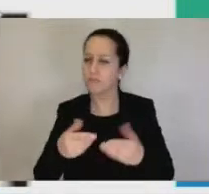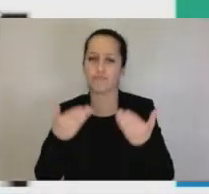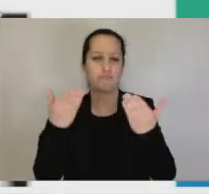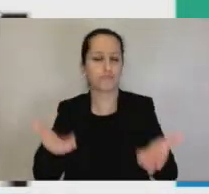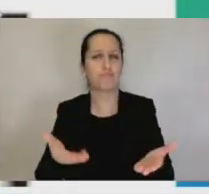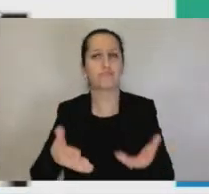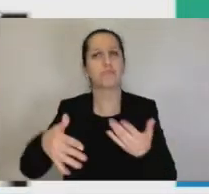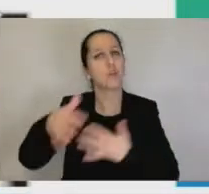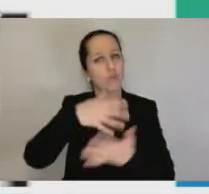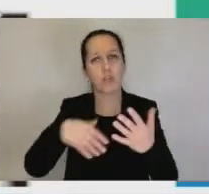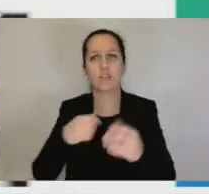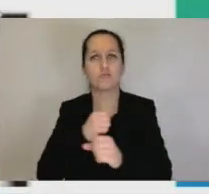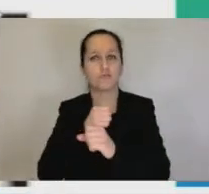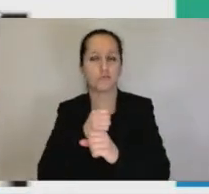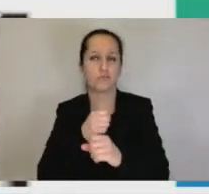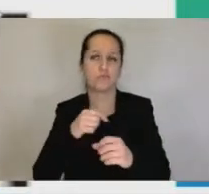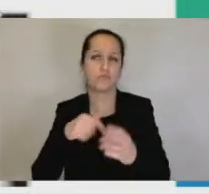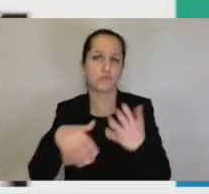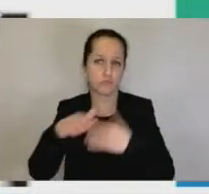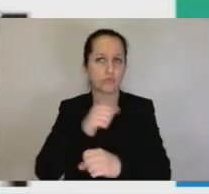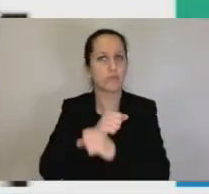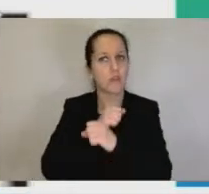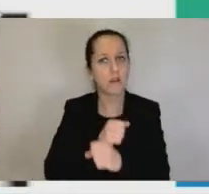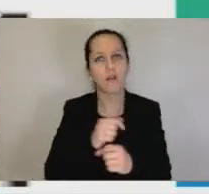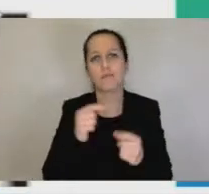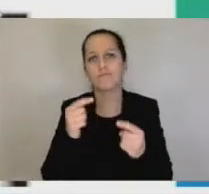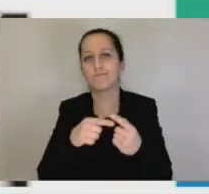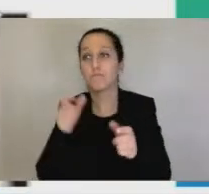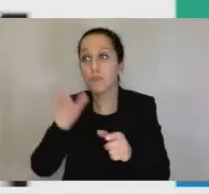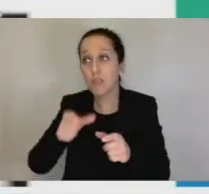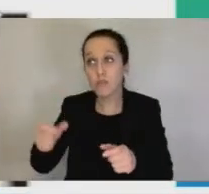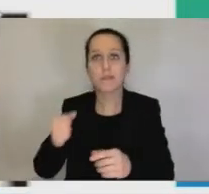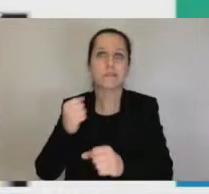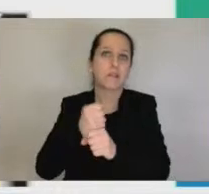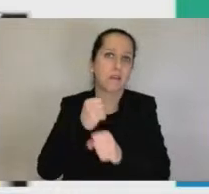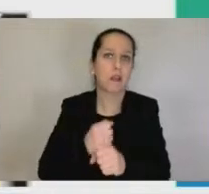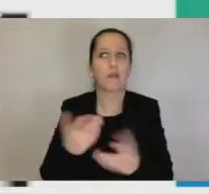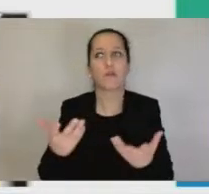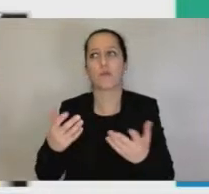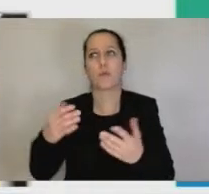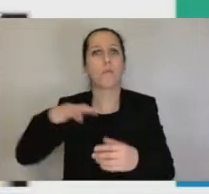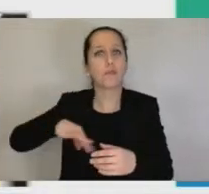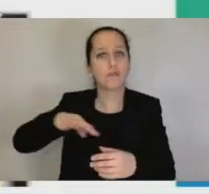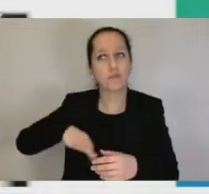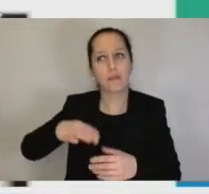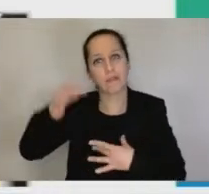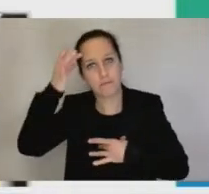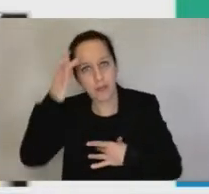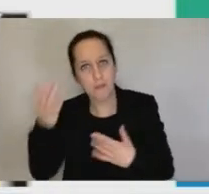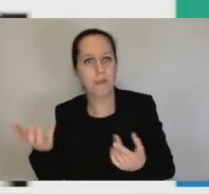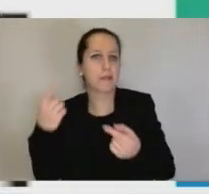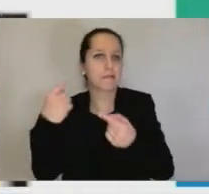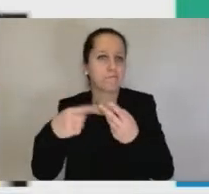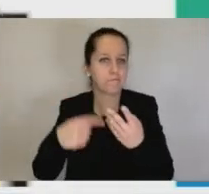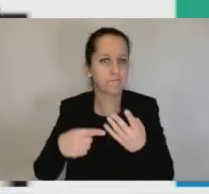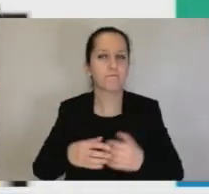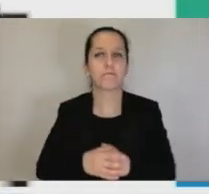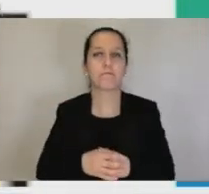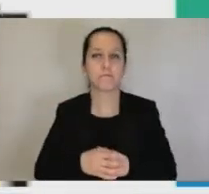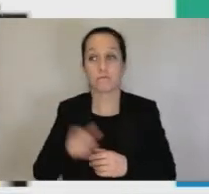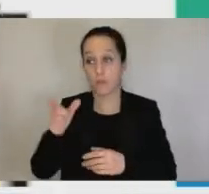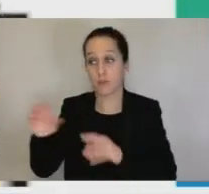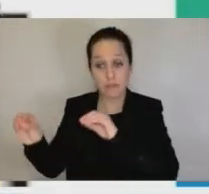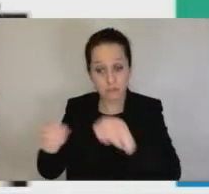involves all benefits of Social Security, including labor accident benefits, and